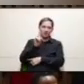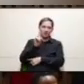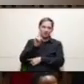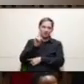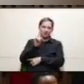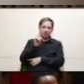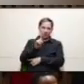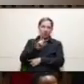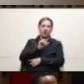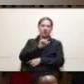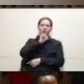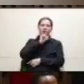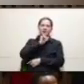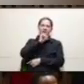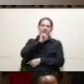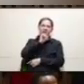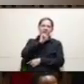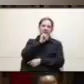August.